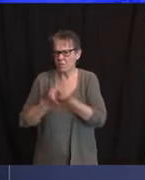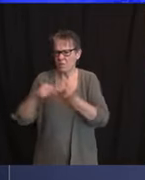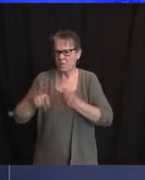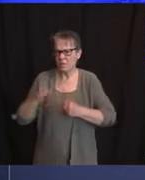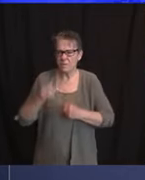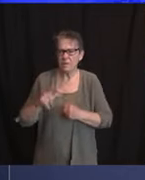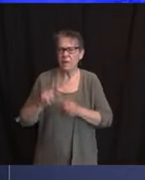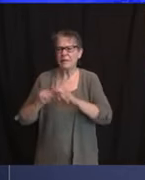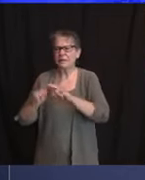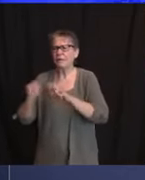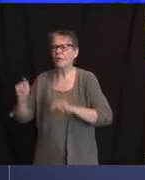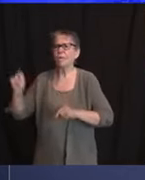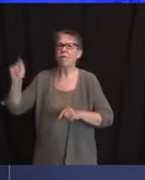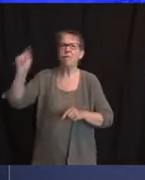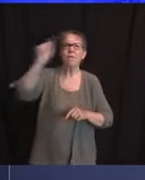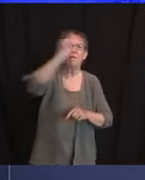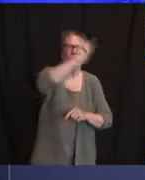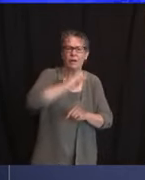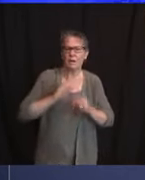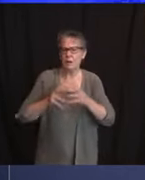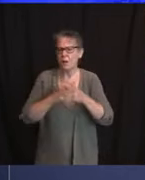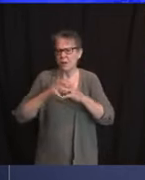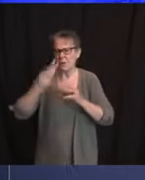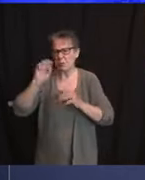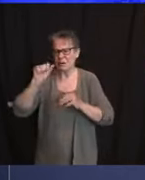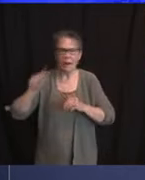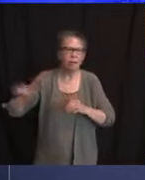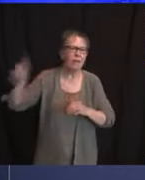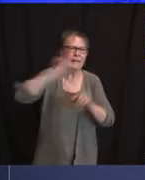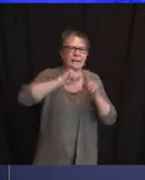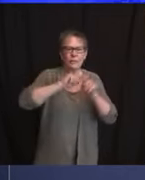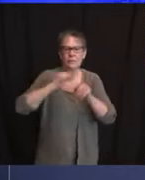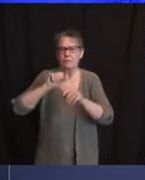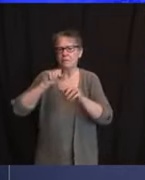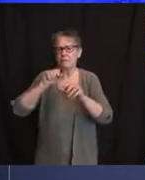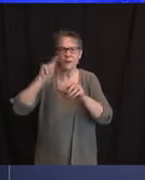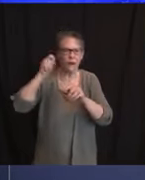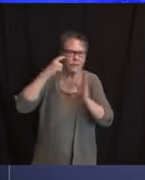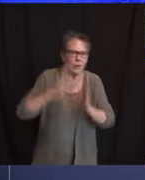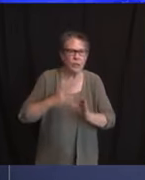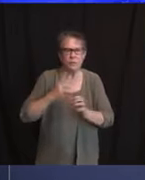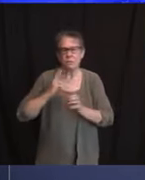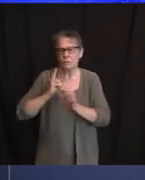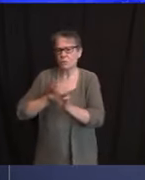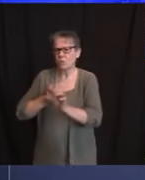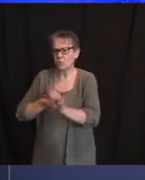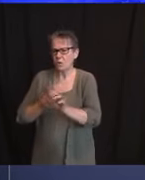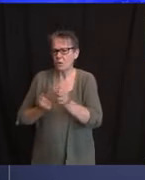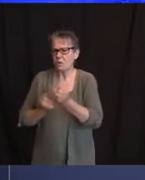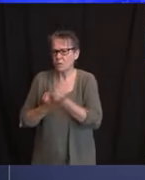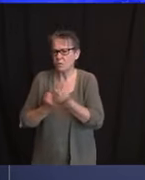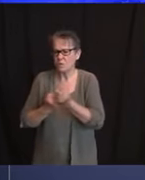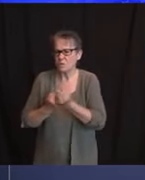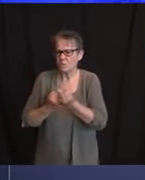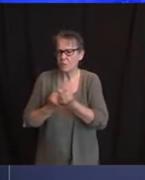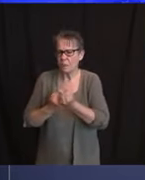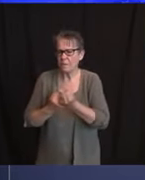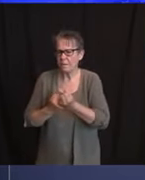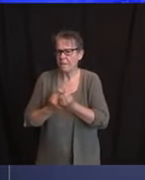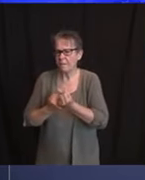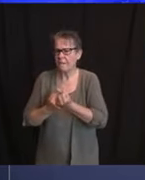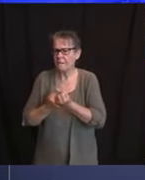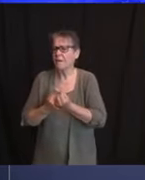And one may not be so surprising, but the other one will be. And I think what happens, my